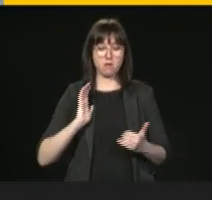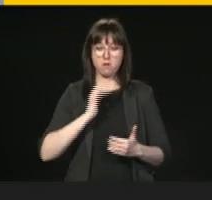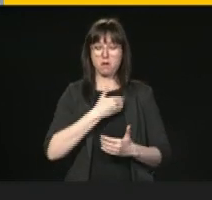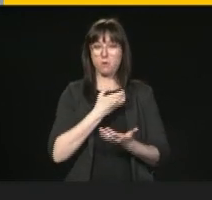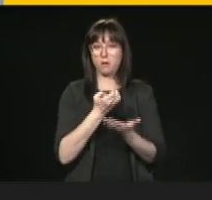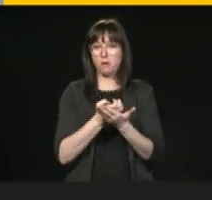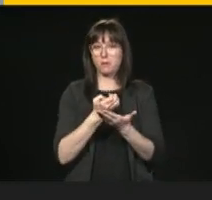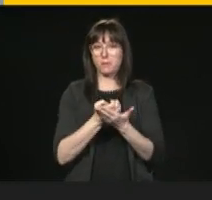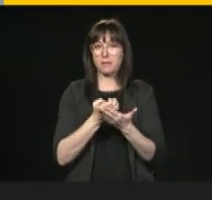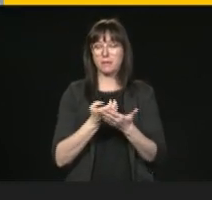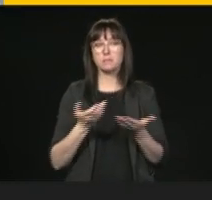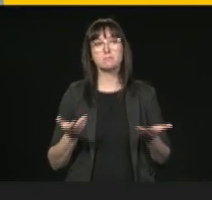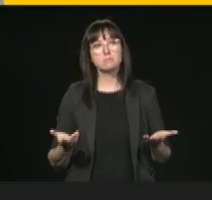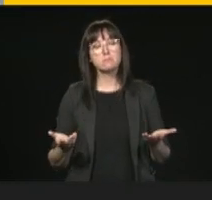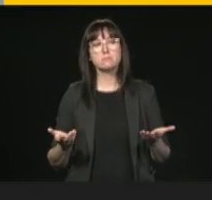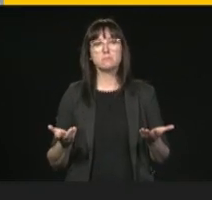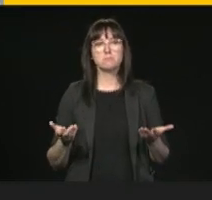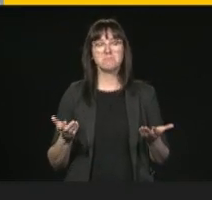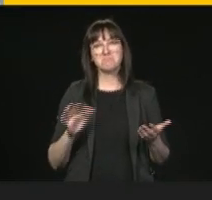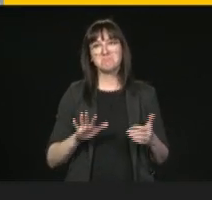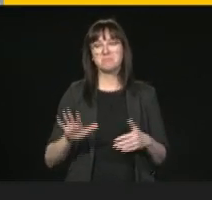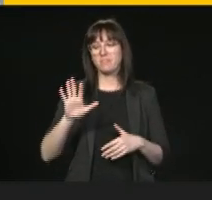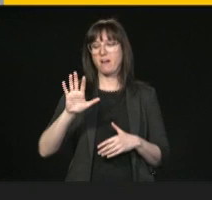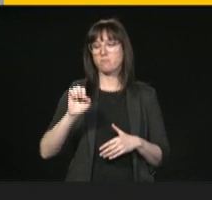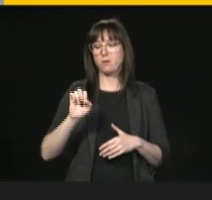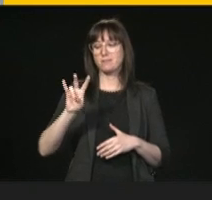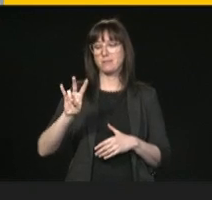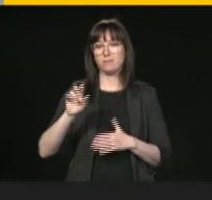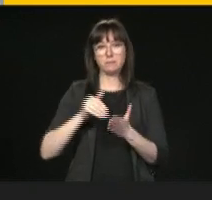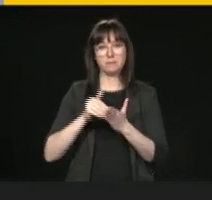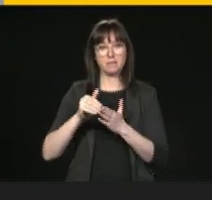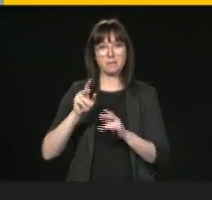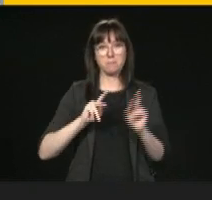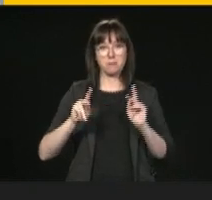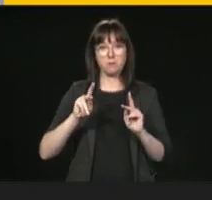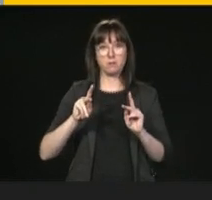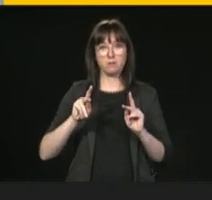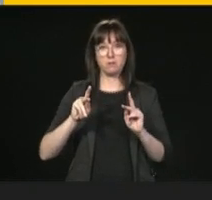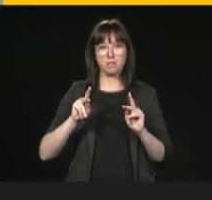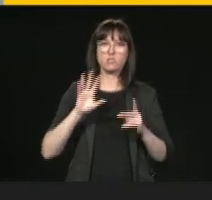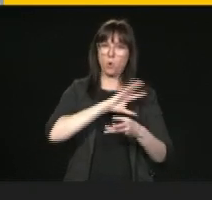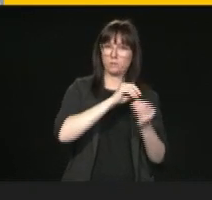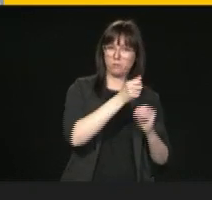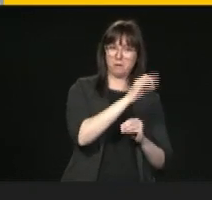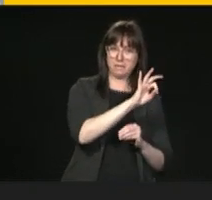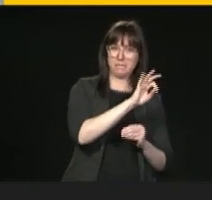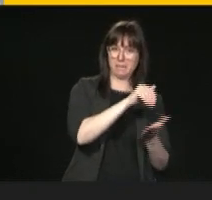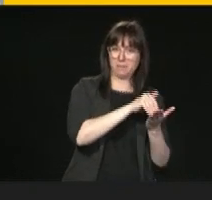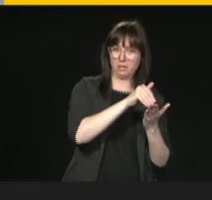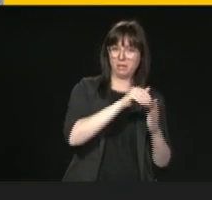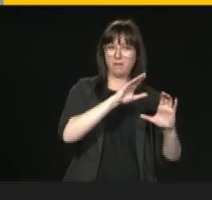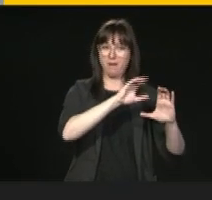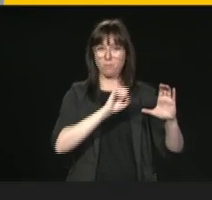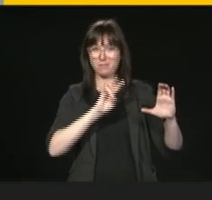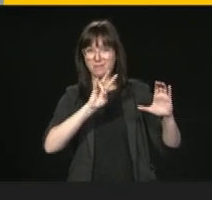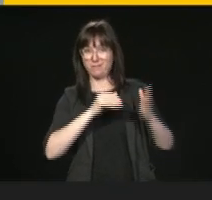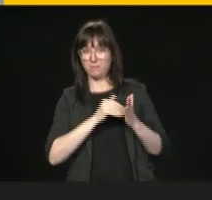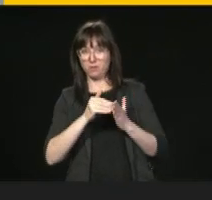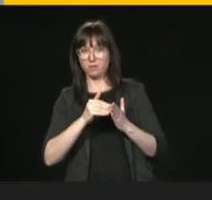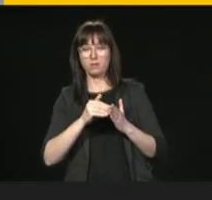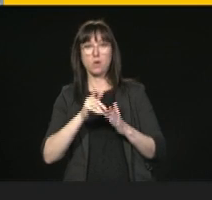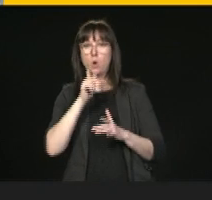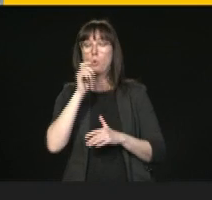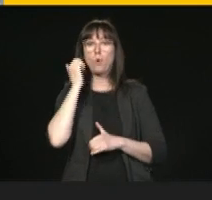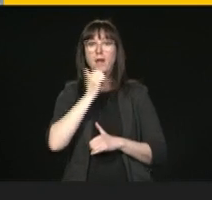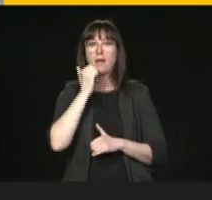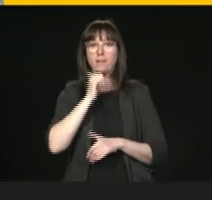5.7 million people out of the 19 million people who work each day are not employed by an employer. So